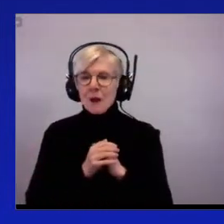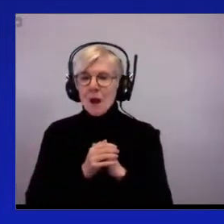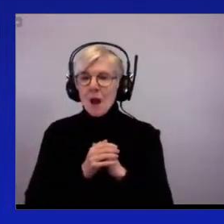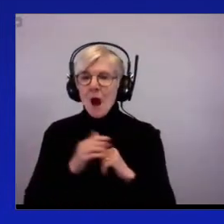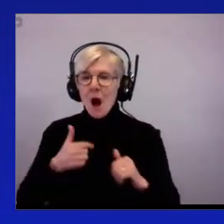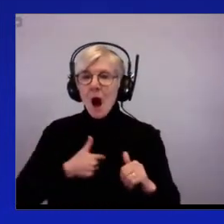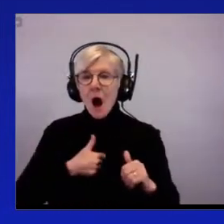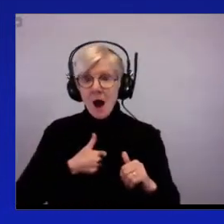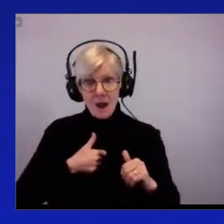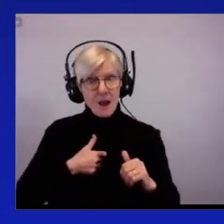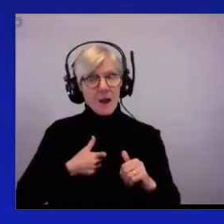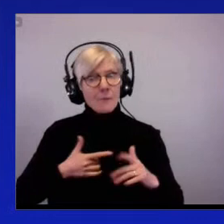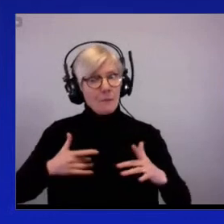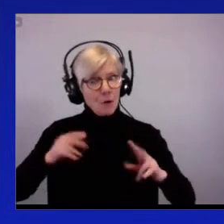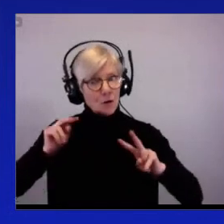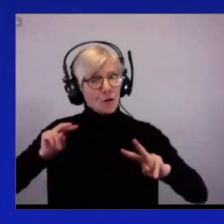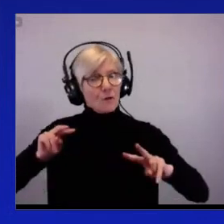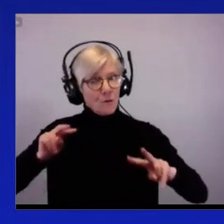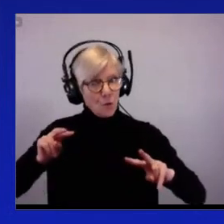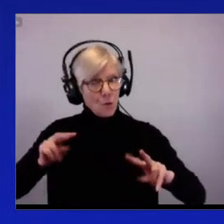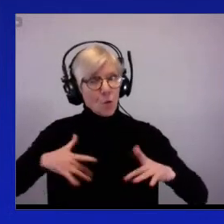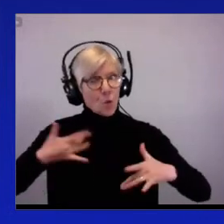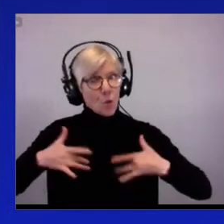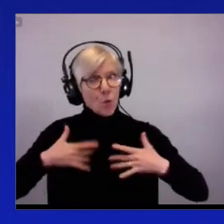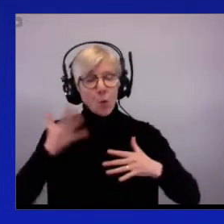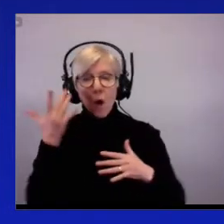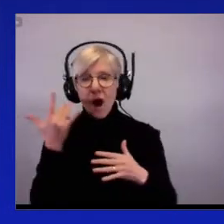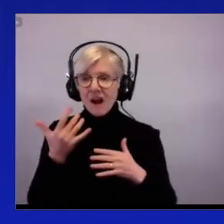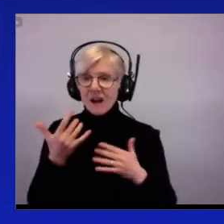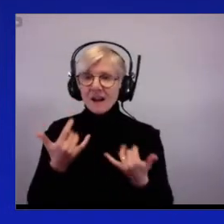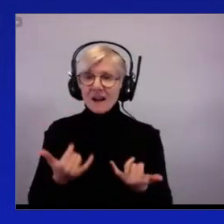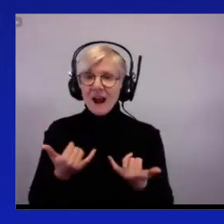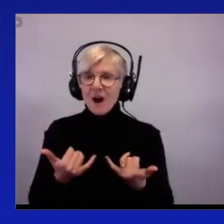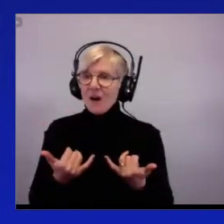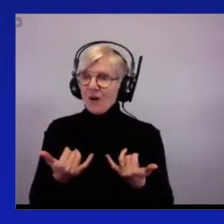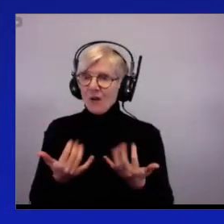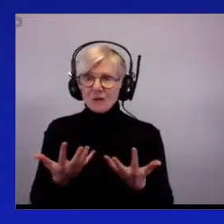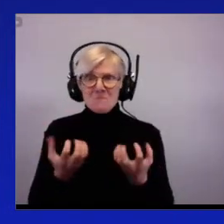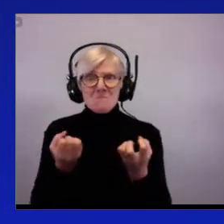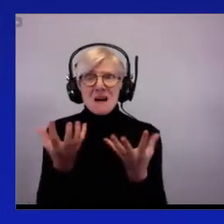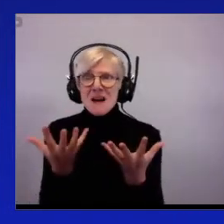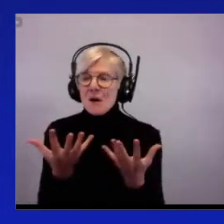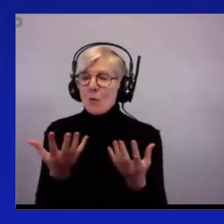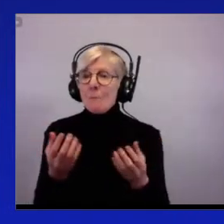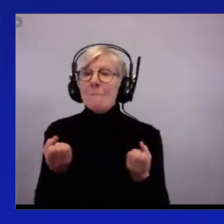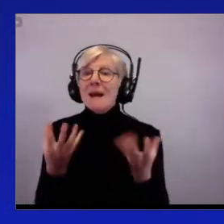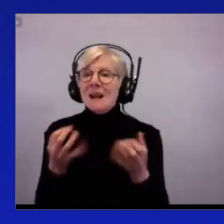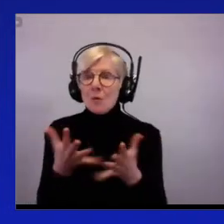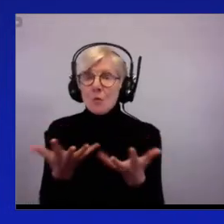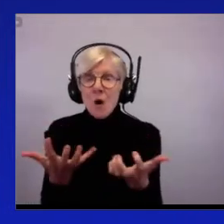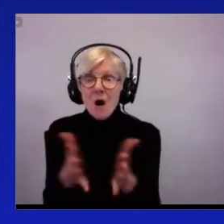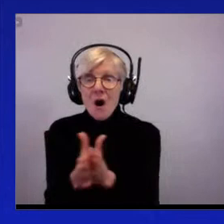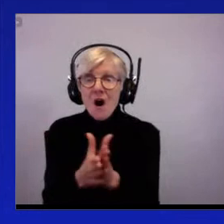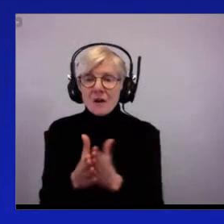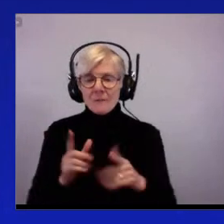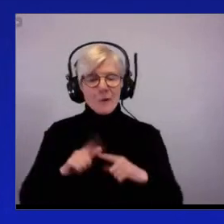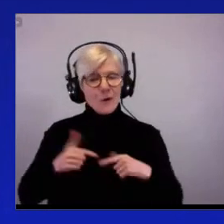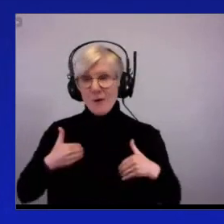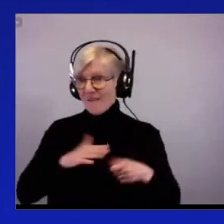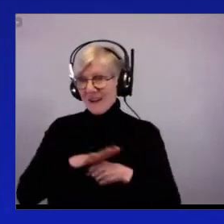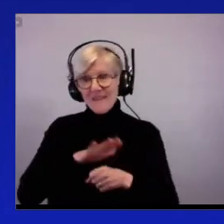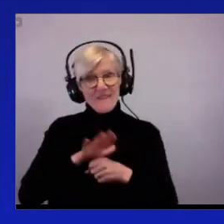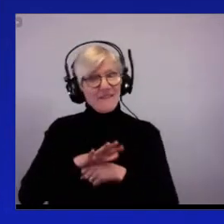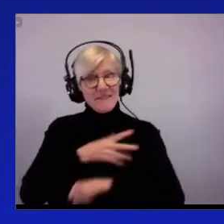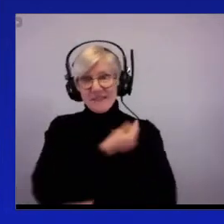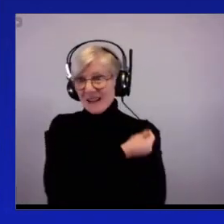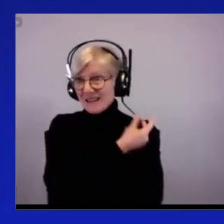forward to that, because right now it's a question of we've got a heck of a lot more demand than we do have supply. Agreed.